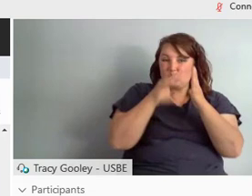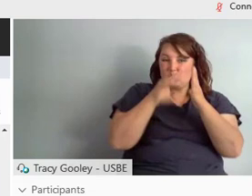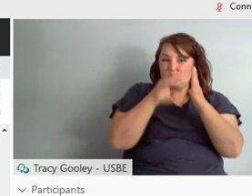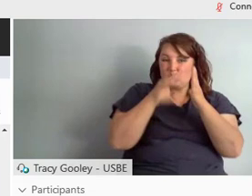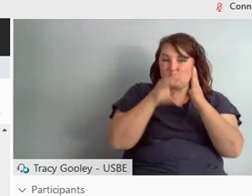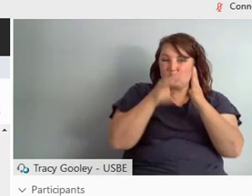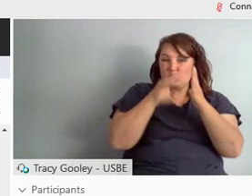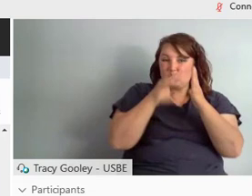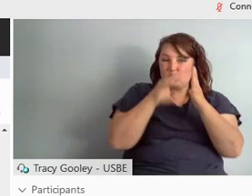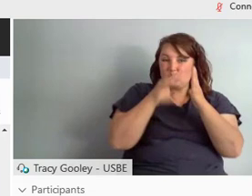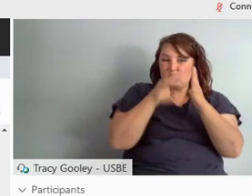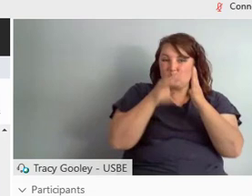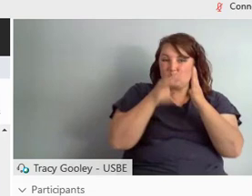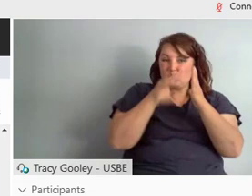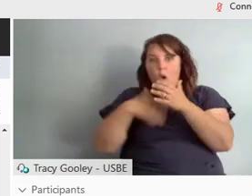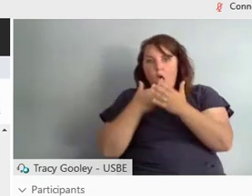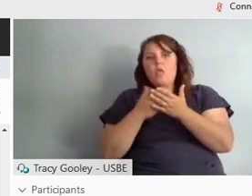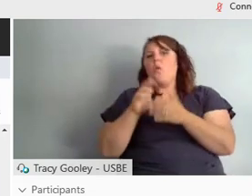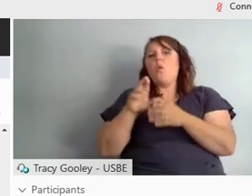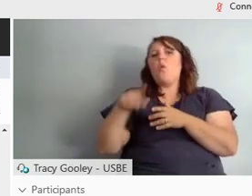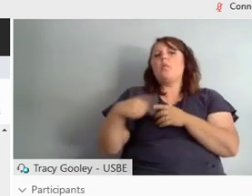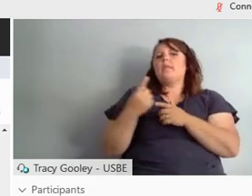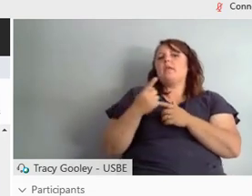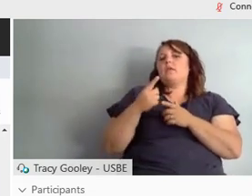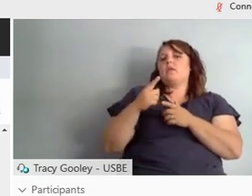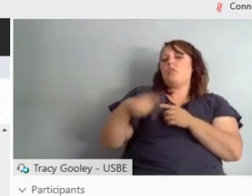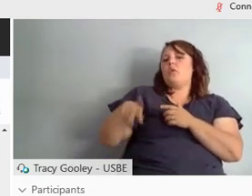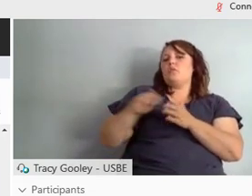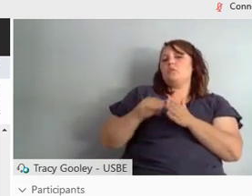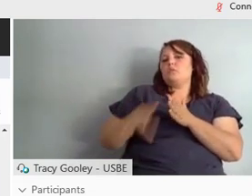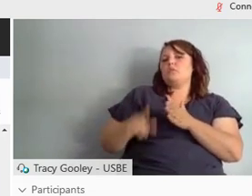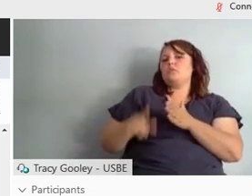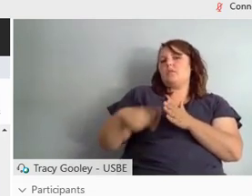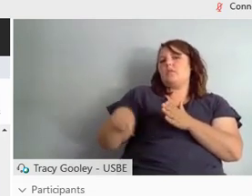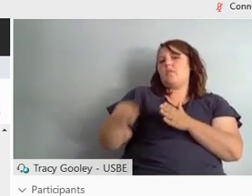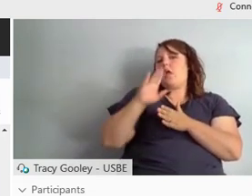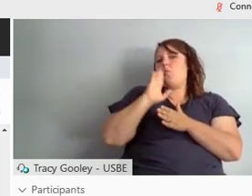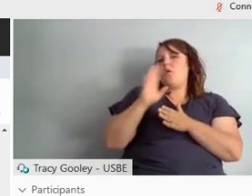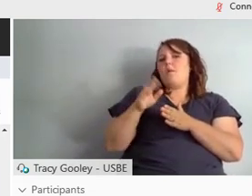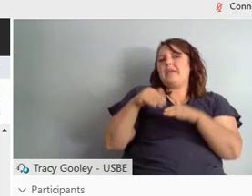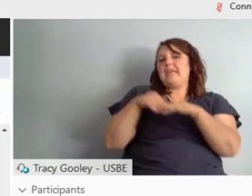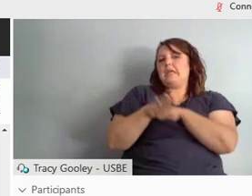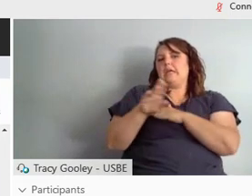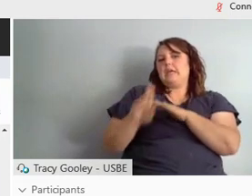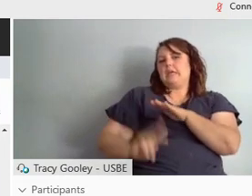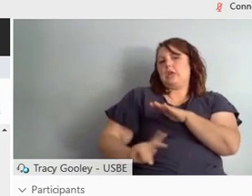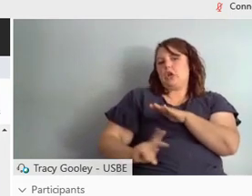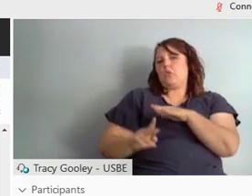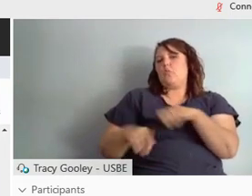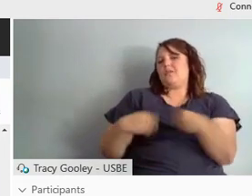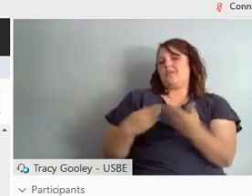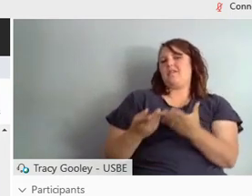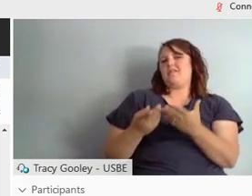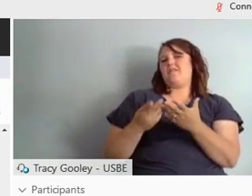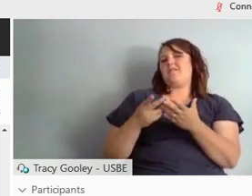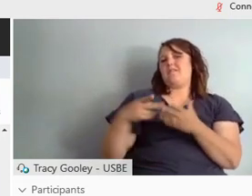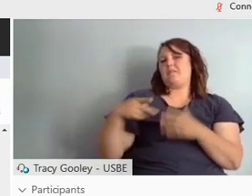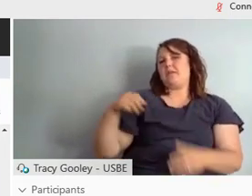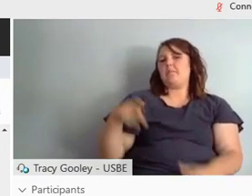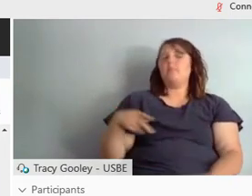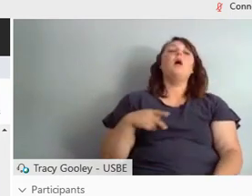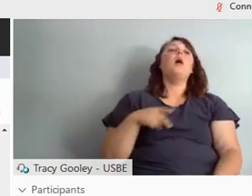students or just those that will be going to kindergarten that we will be administering the PEEP to? the PEEP is